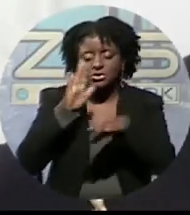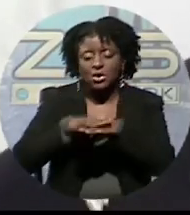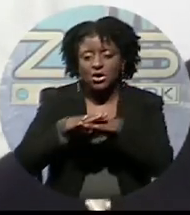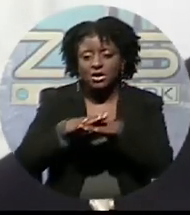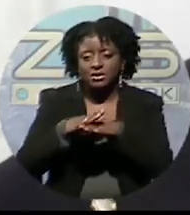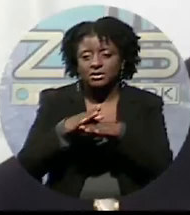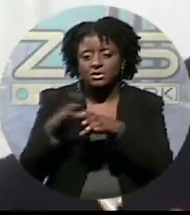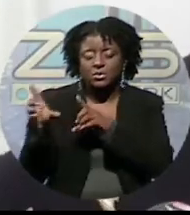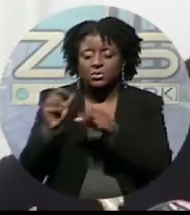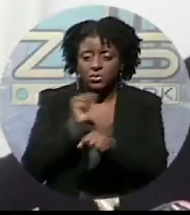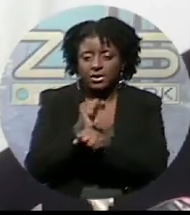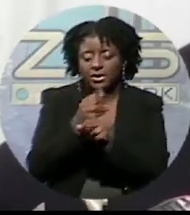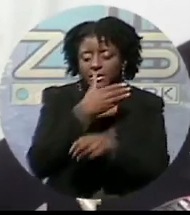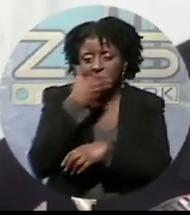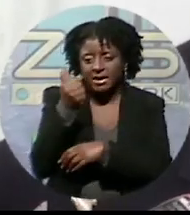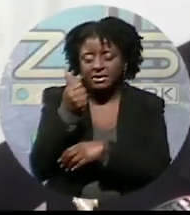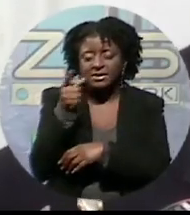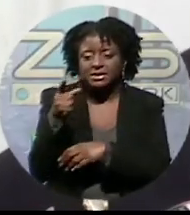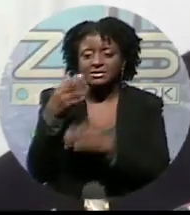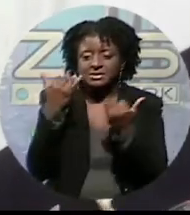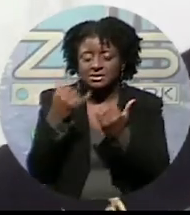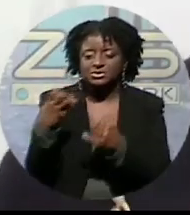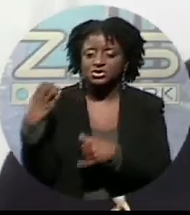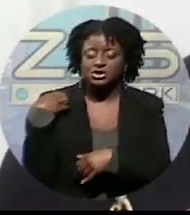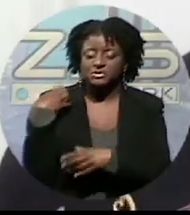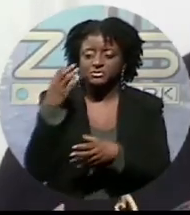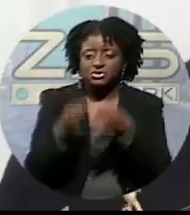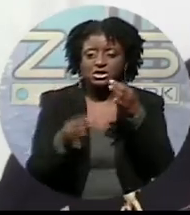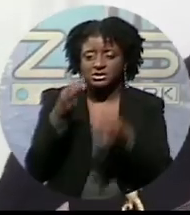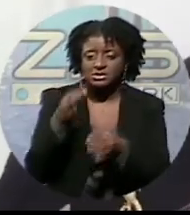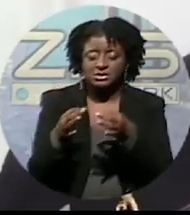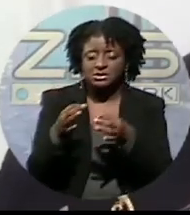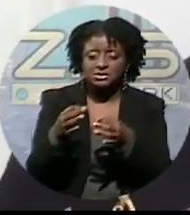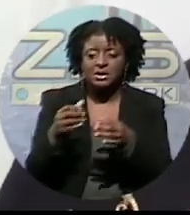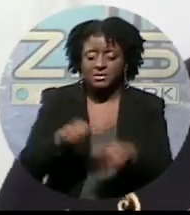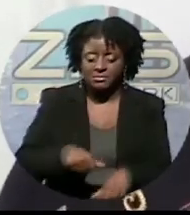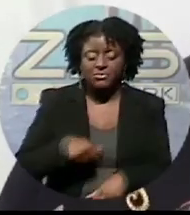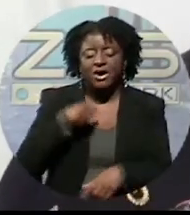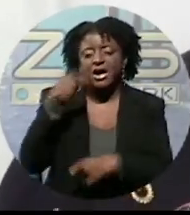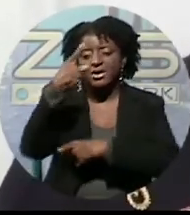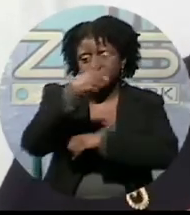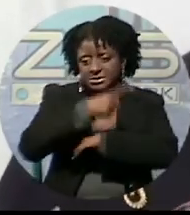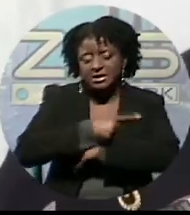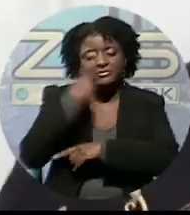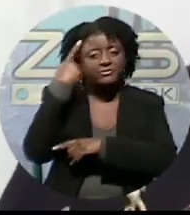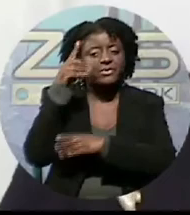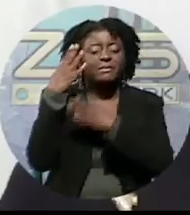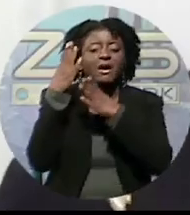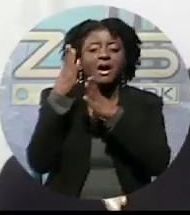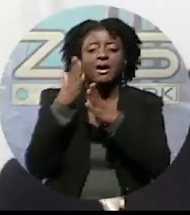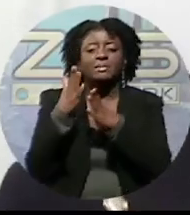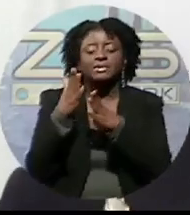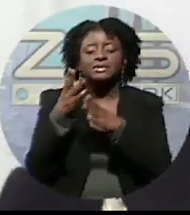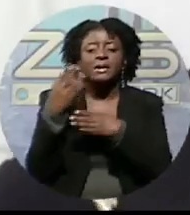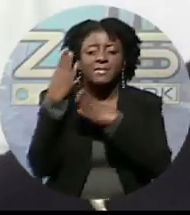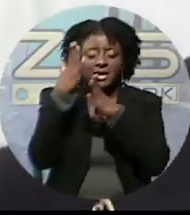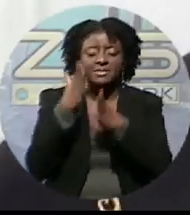observation about him, he is the Chief Justice of the Commonwealth of the Bahamas. It's a very proud day for the Bahamas, and Bahamians can look